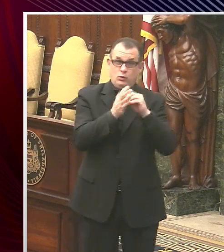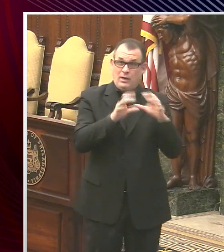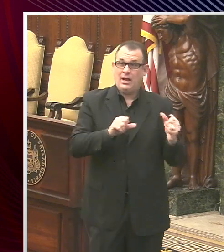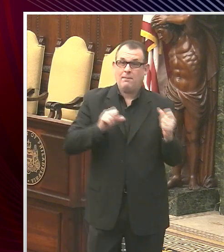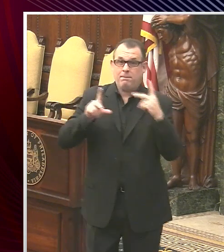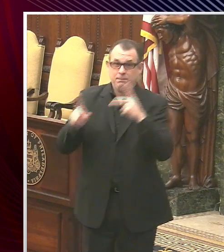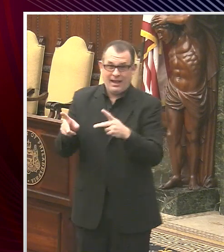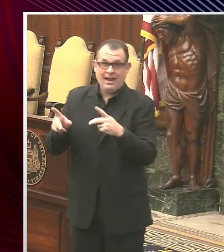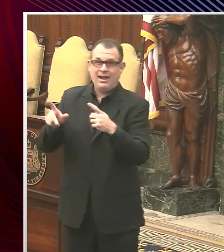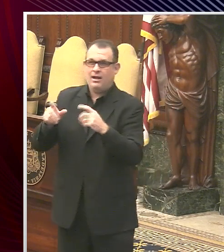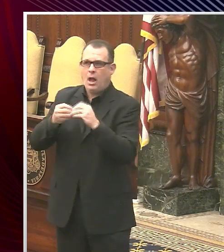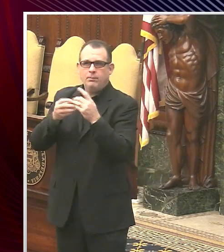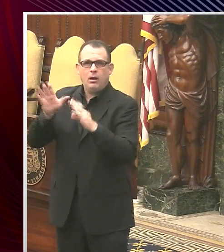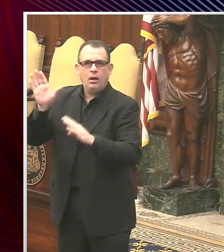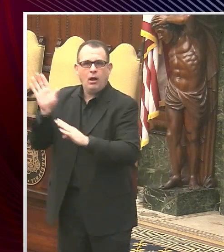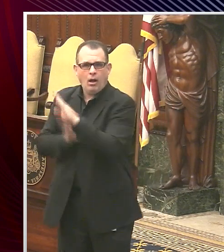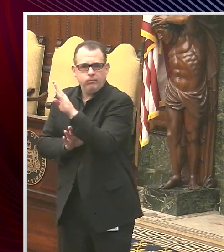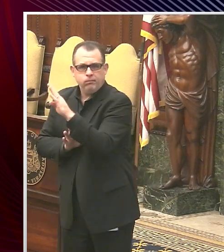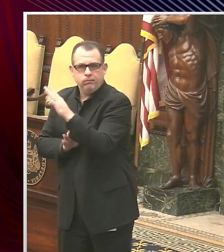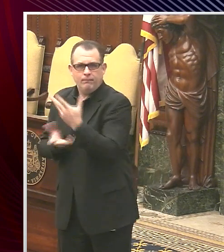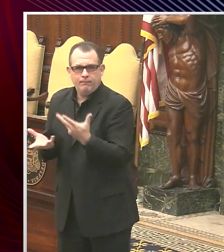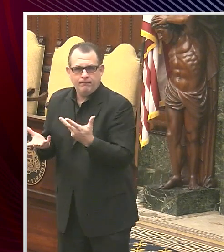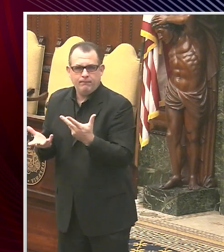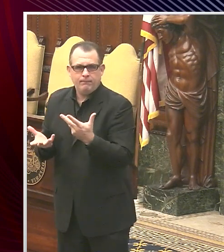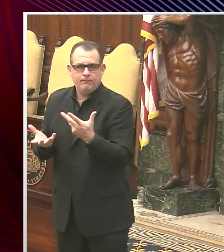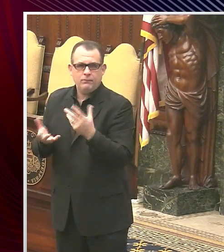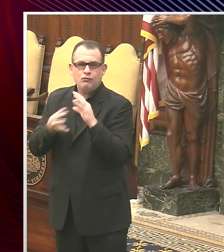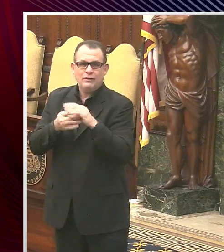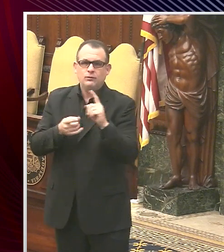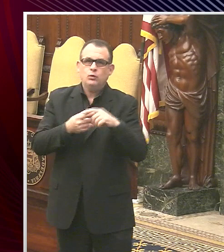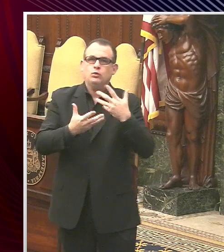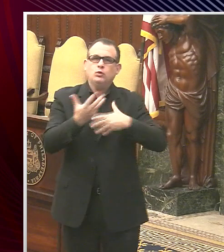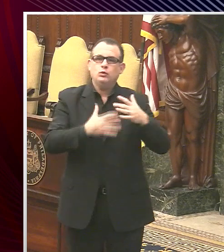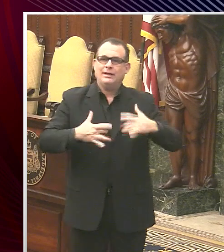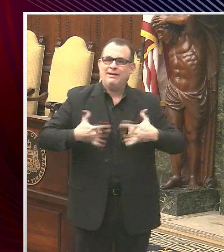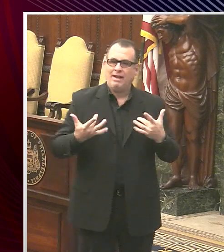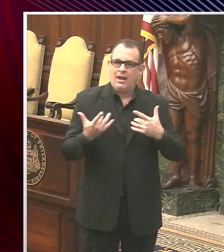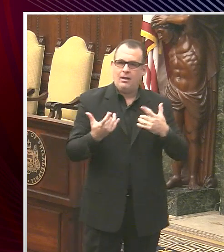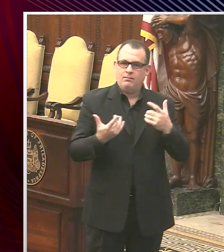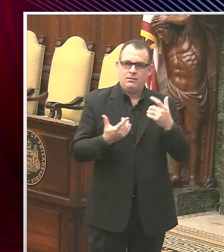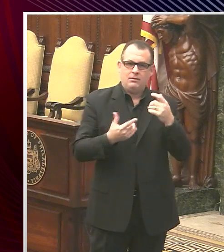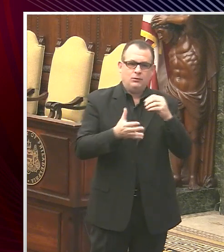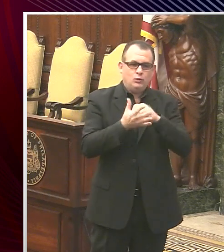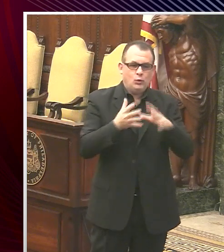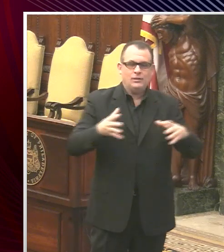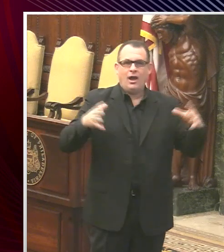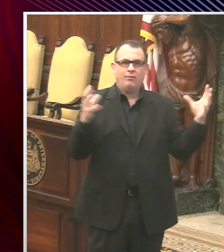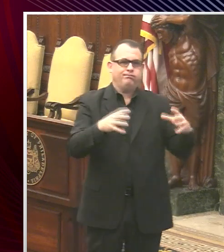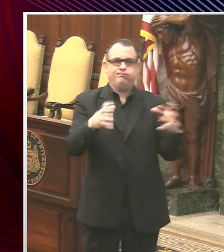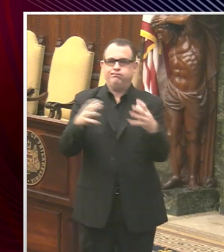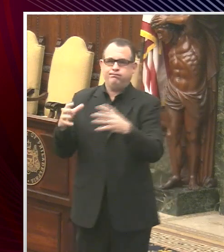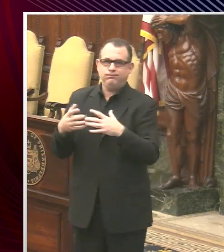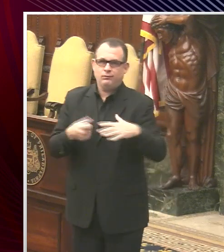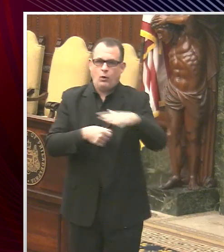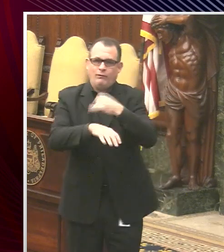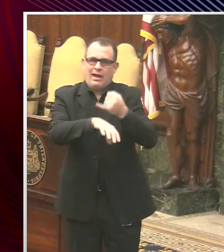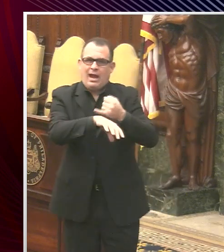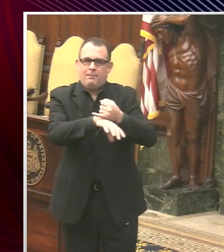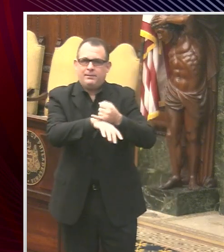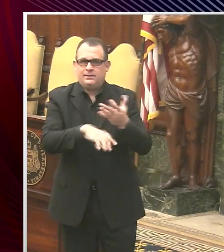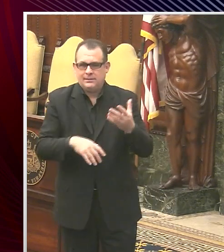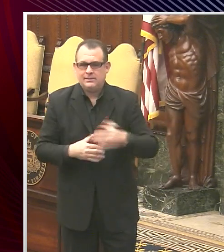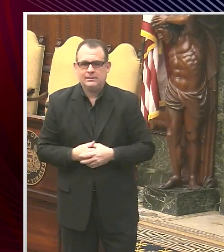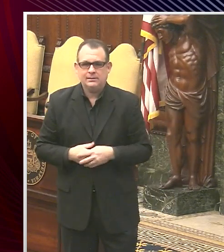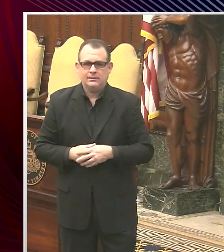for the fall semester, which appeared to related to social events that the college students had more than any other opportunity at the college